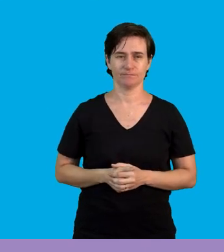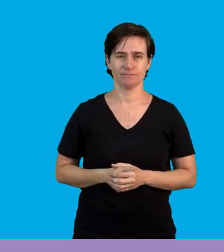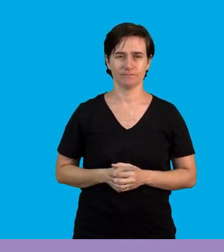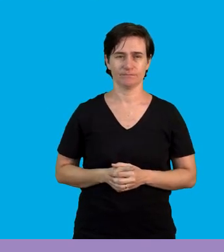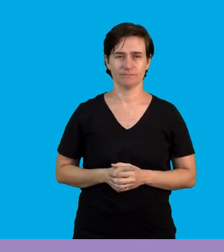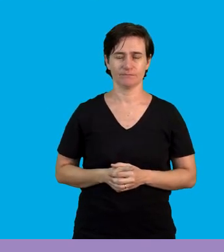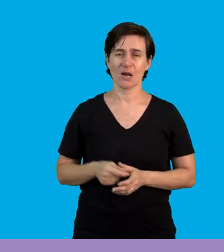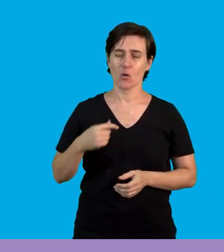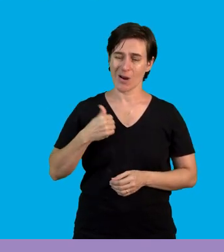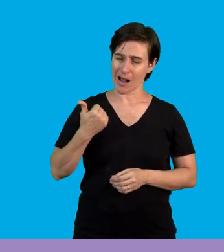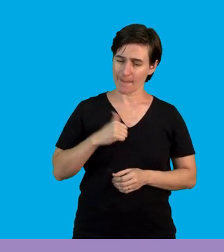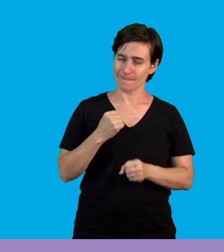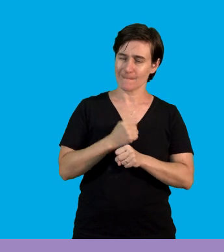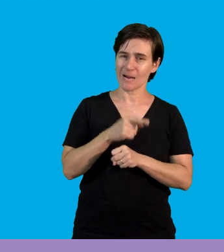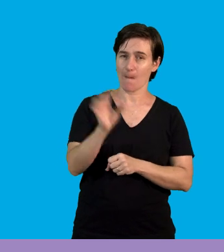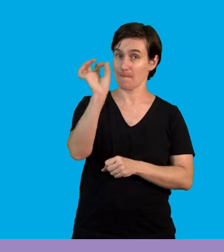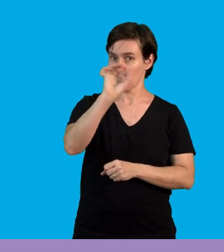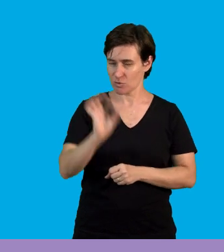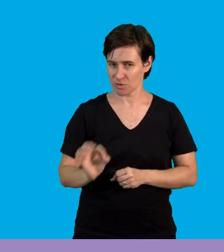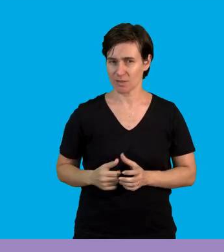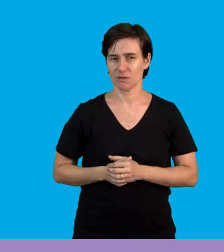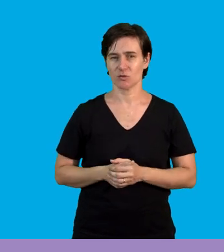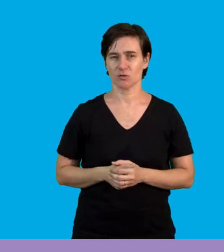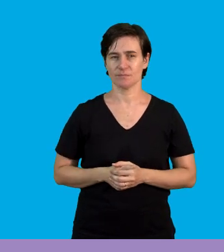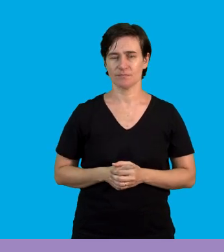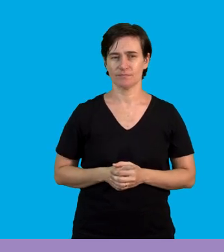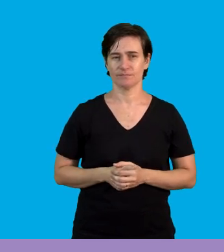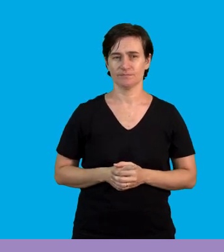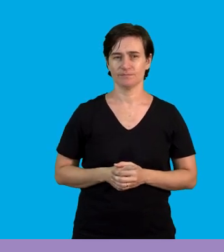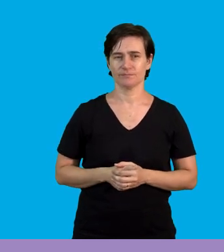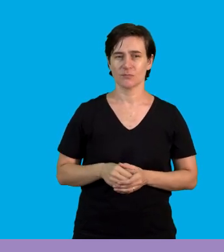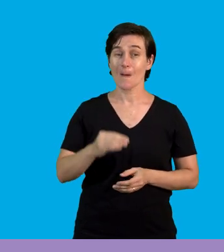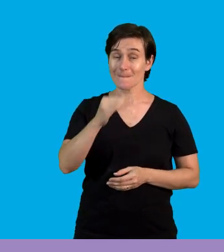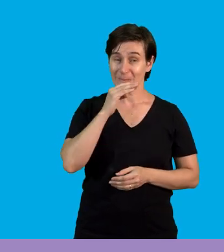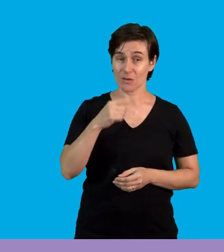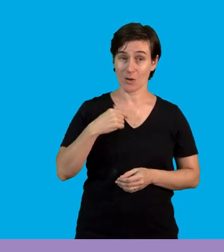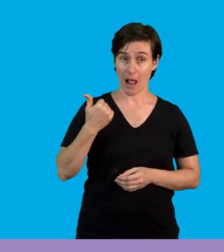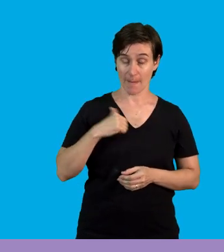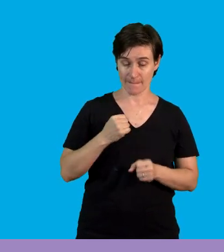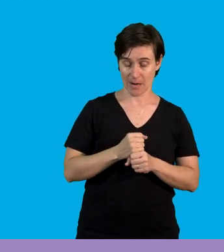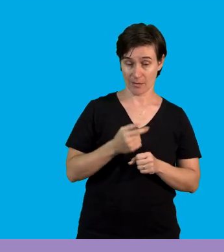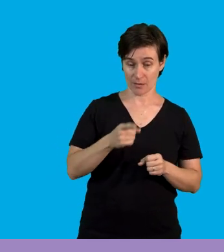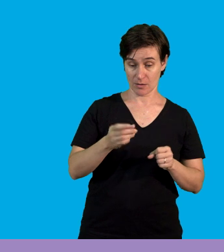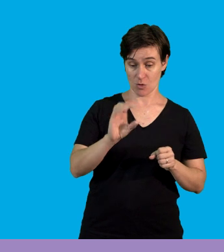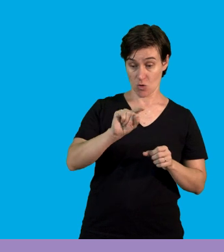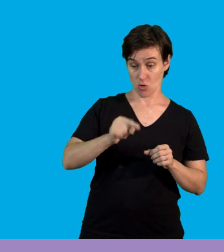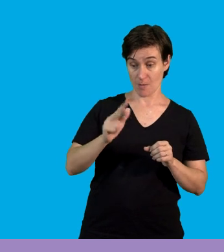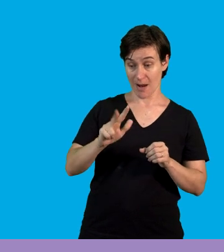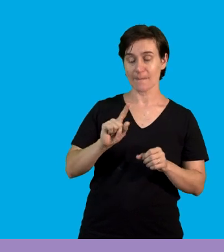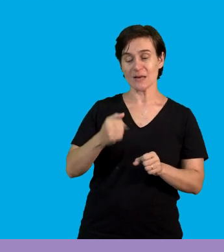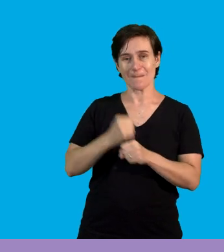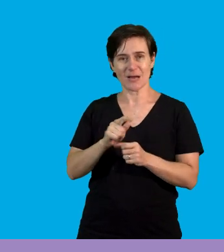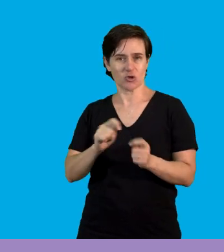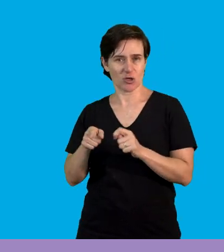Because we are looking for a percentage, it is important that our denominator becomes 100. So we must change the common fraction into